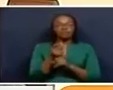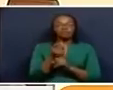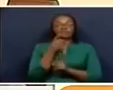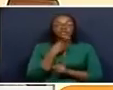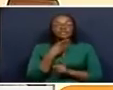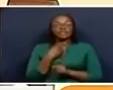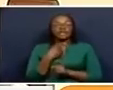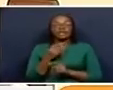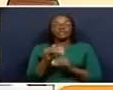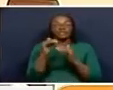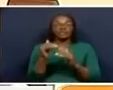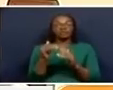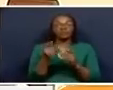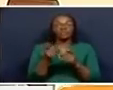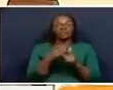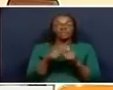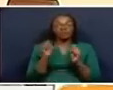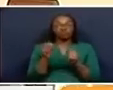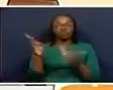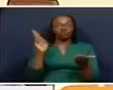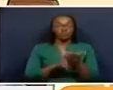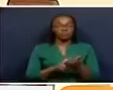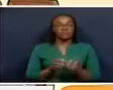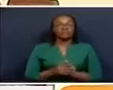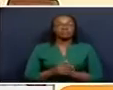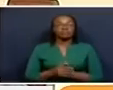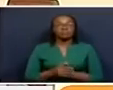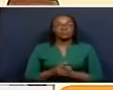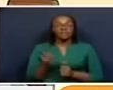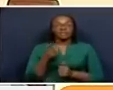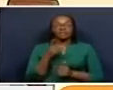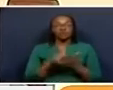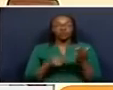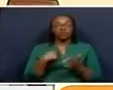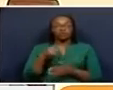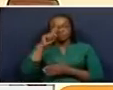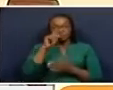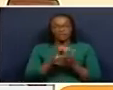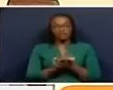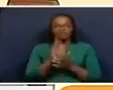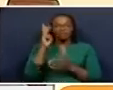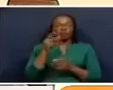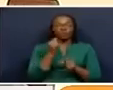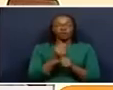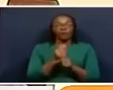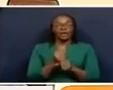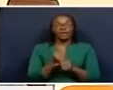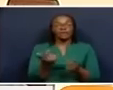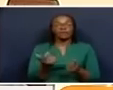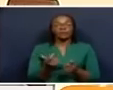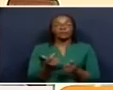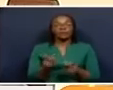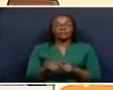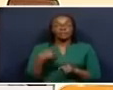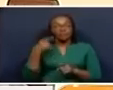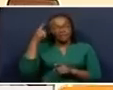go for a runoff. That is how I want to believe that we are going to conduct ourselves. And I think that that is the